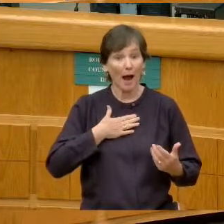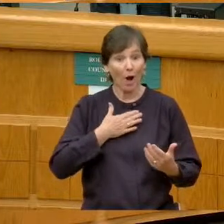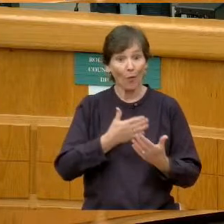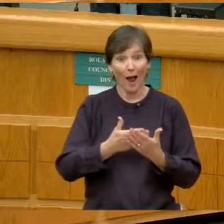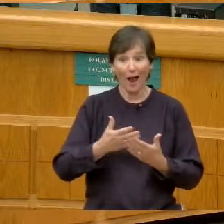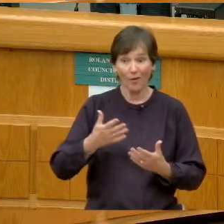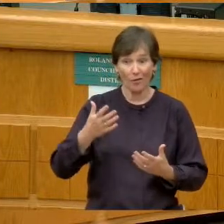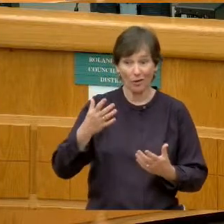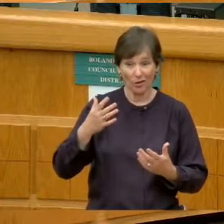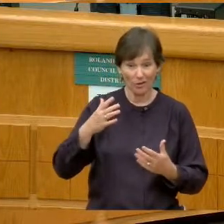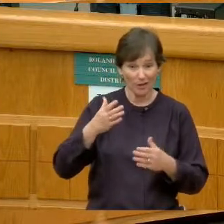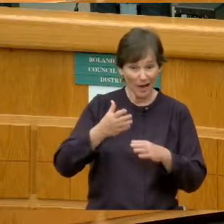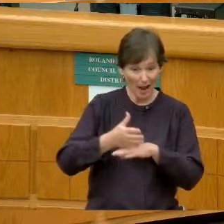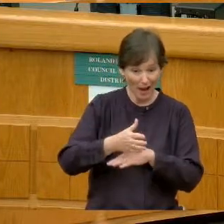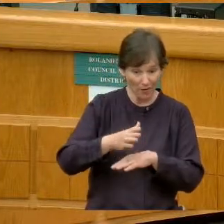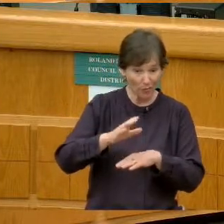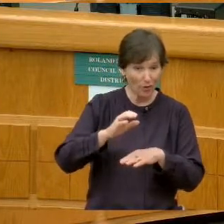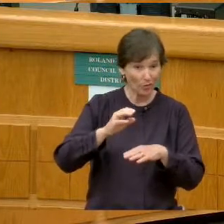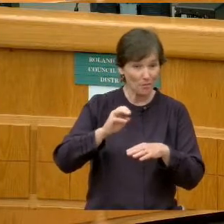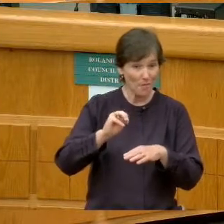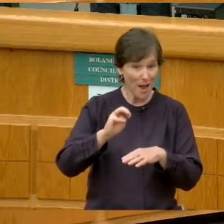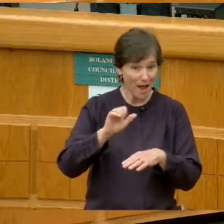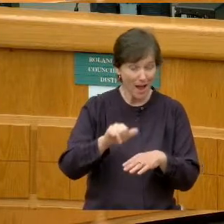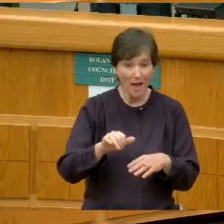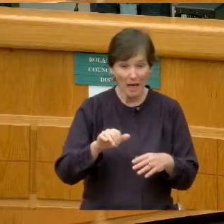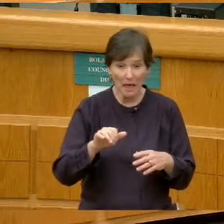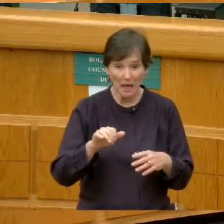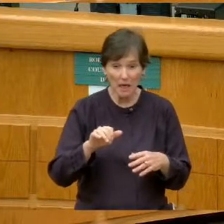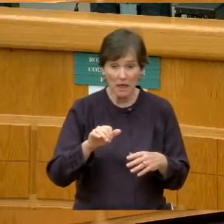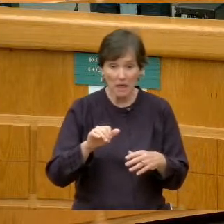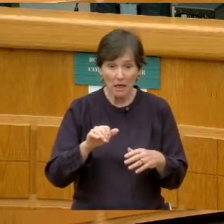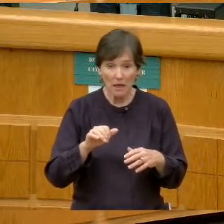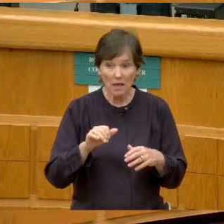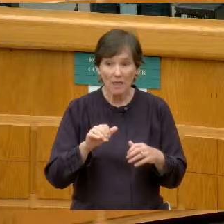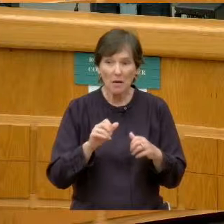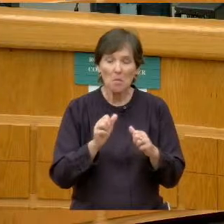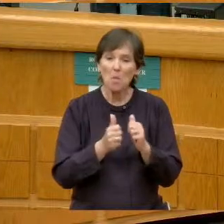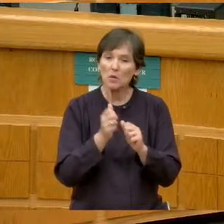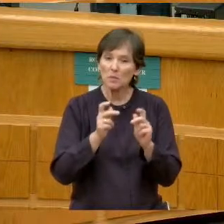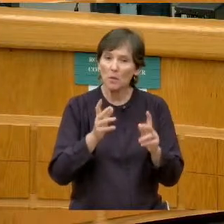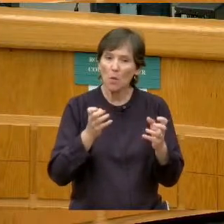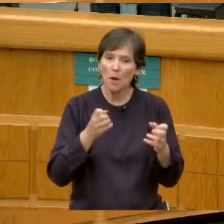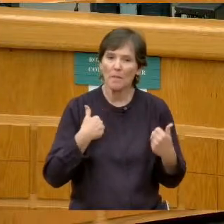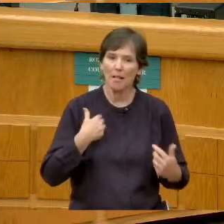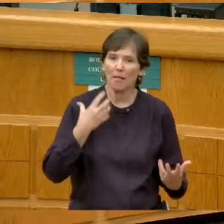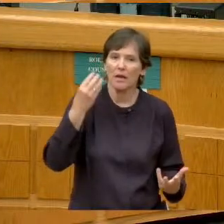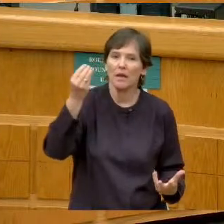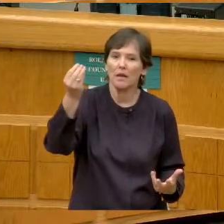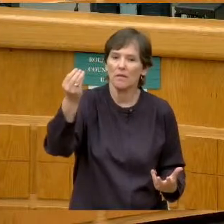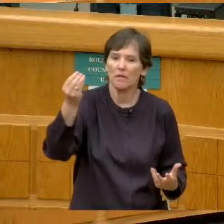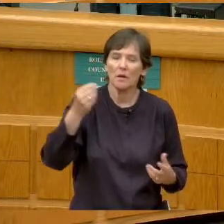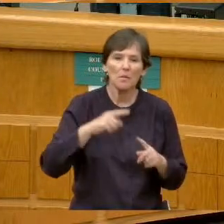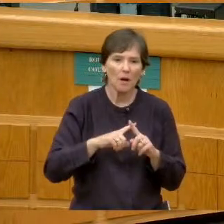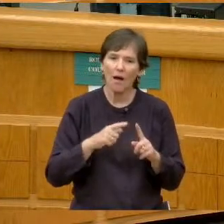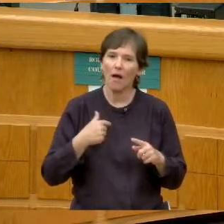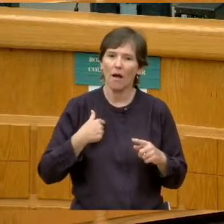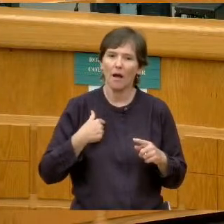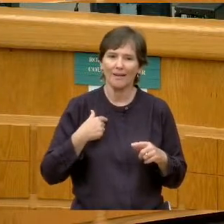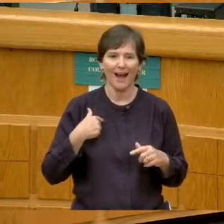did not intend to stay. Over the next 3 months, I gradually became more comfortable and eventually settled